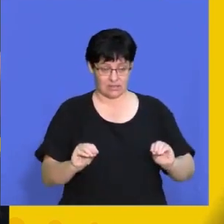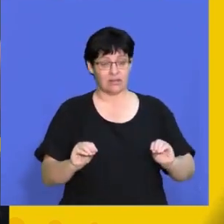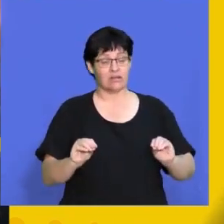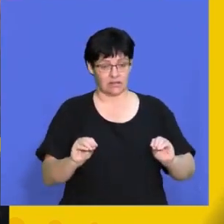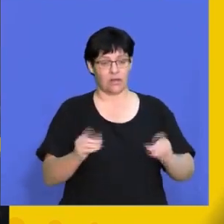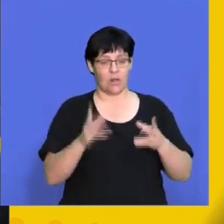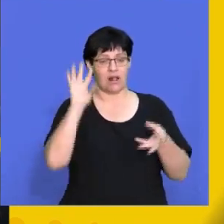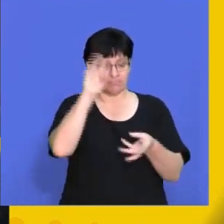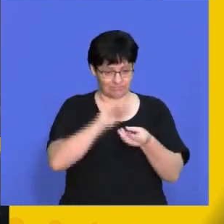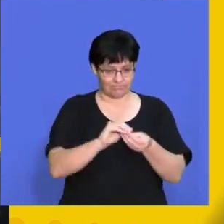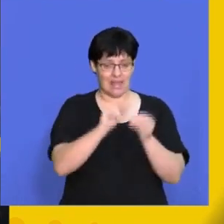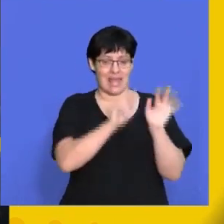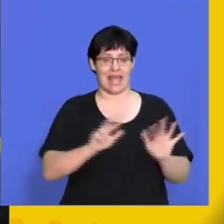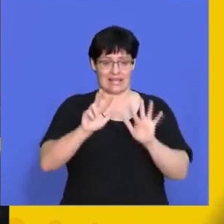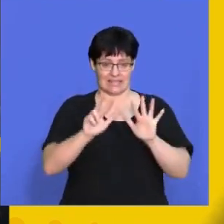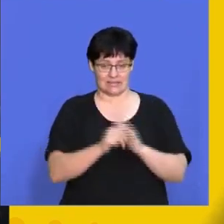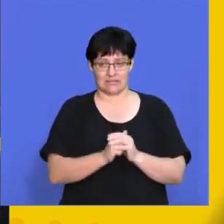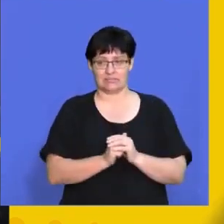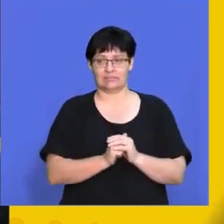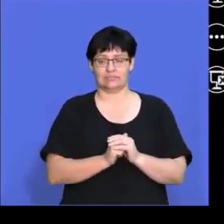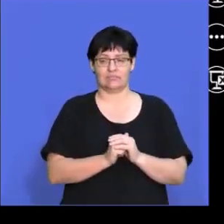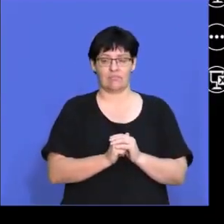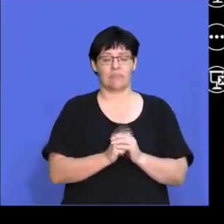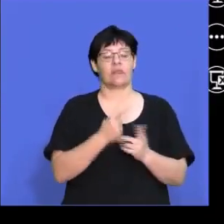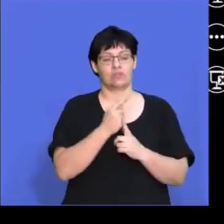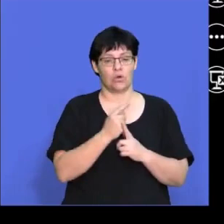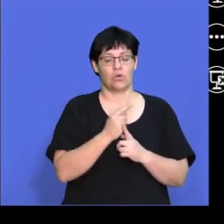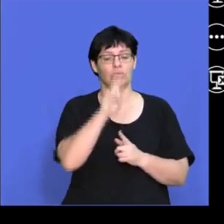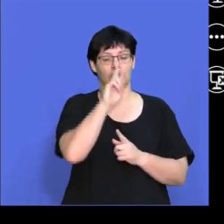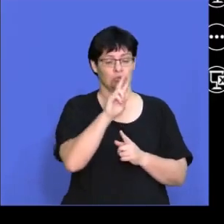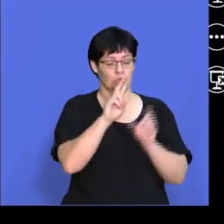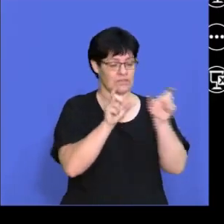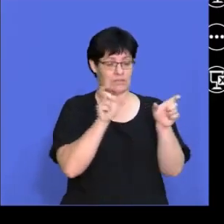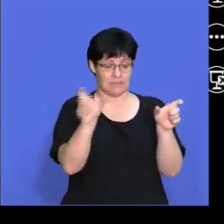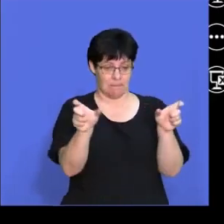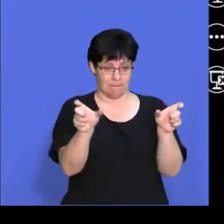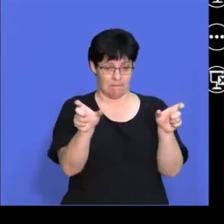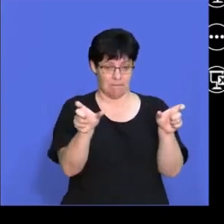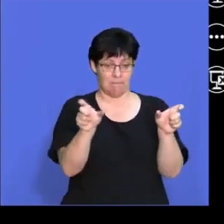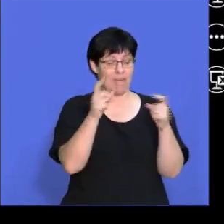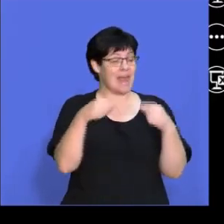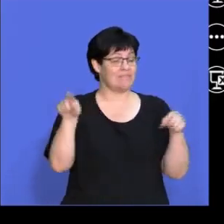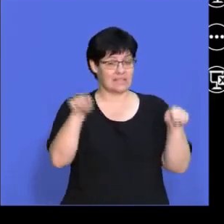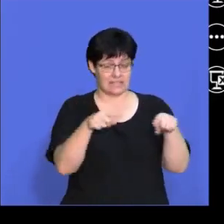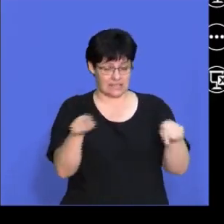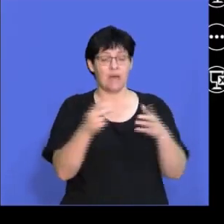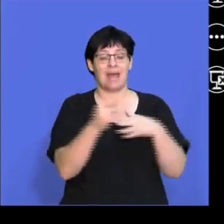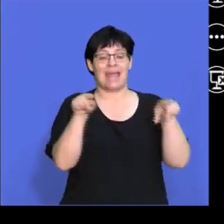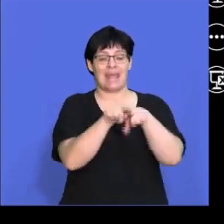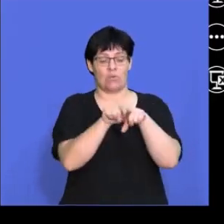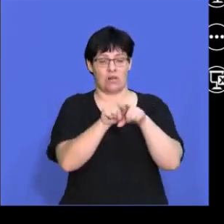infinity, equal 8. So that's what we're going to do next. So we're going to take the two sums to infinity and we're going to make them equal to